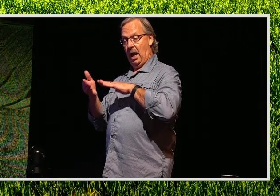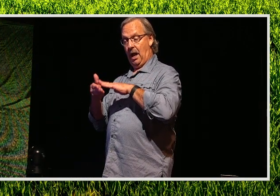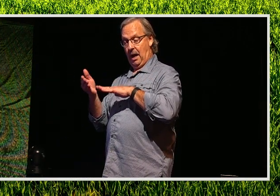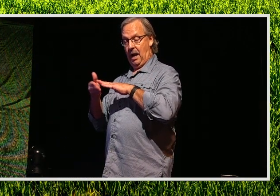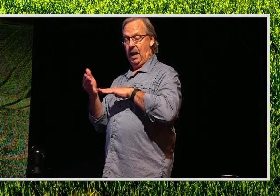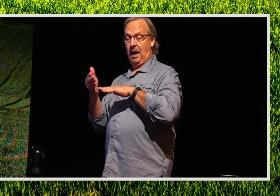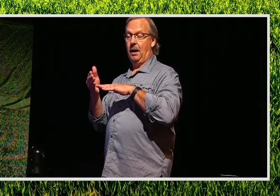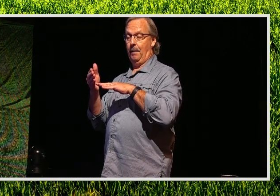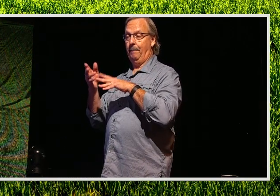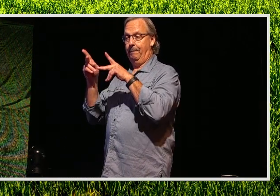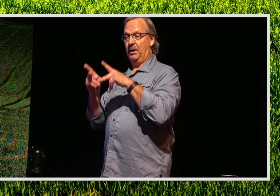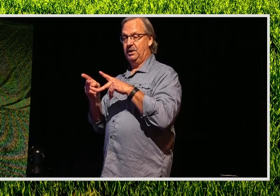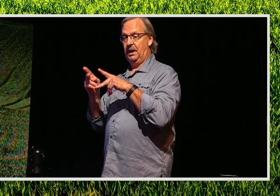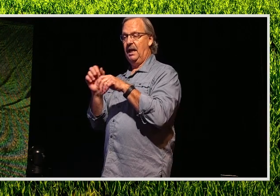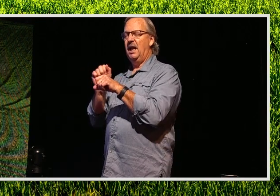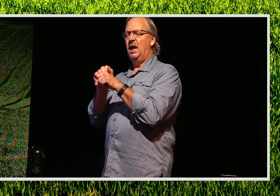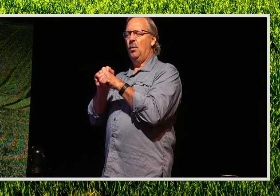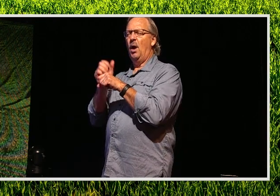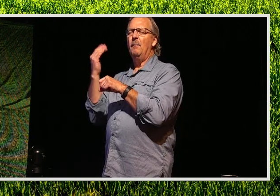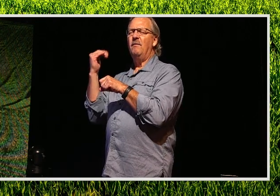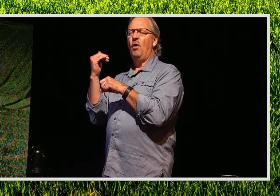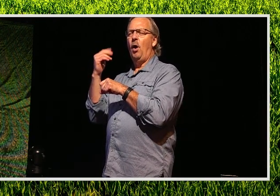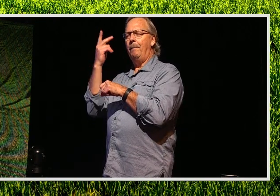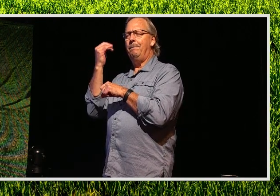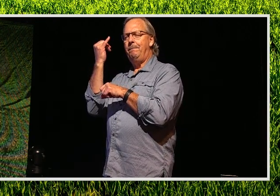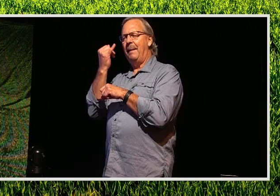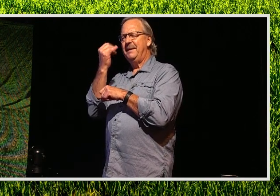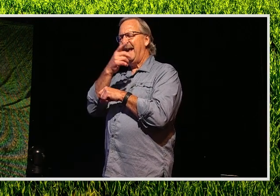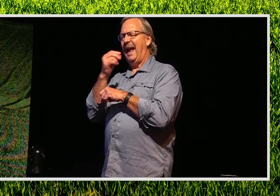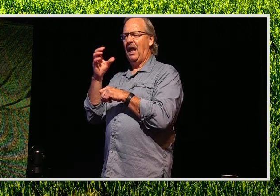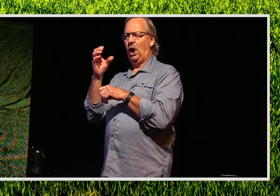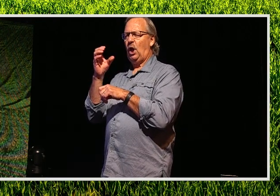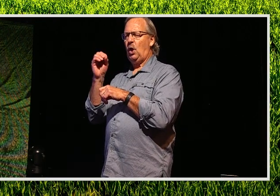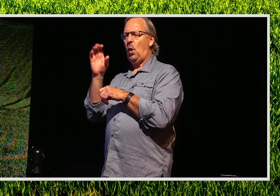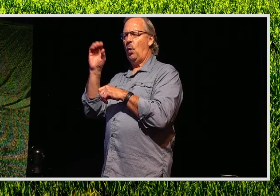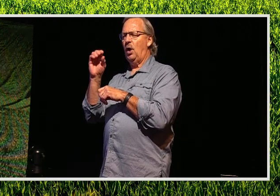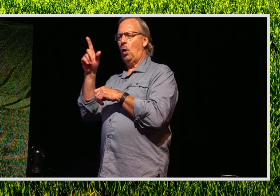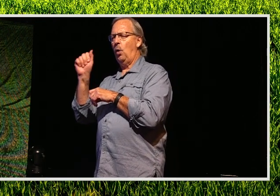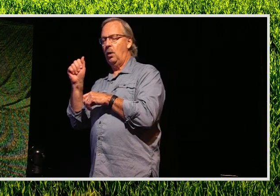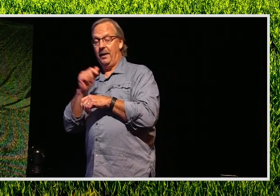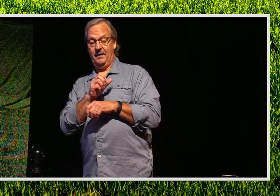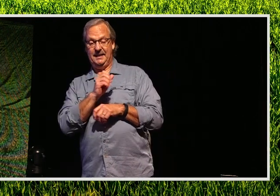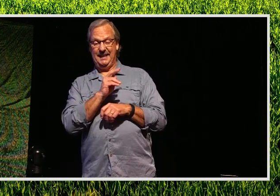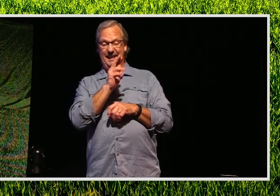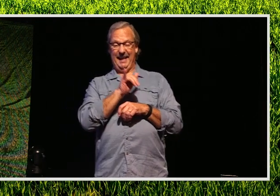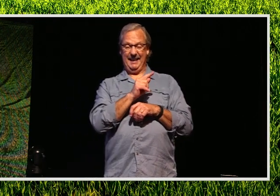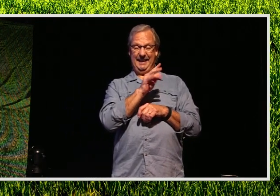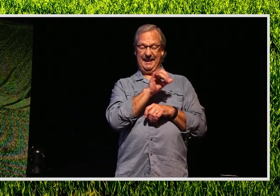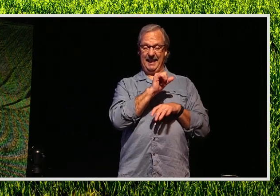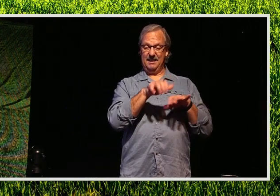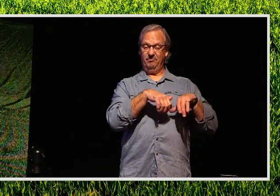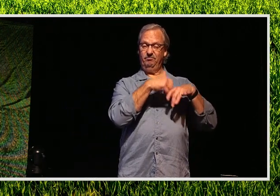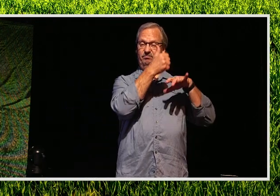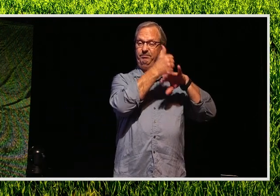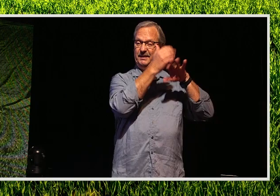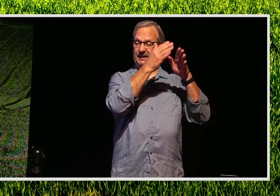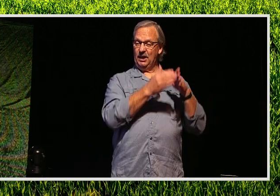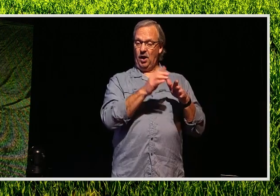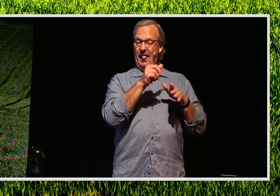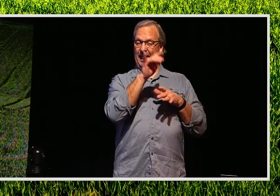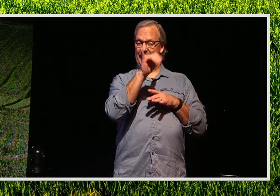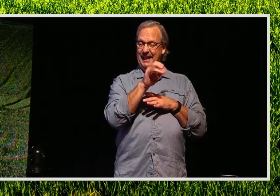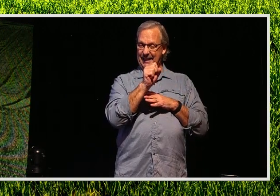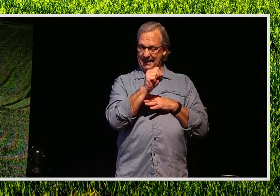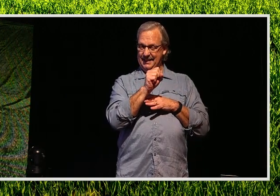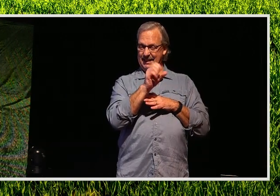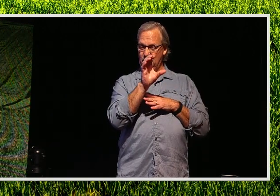person, and he used to work for Pepsi and Coca-Cola. And also as part of our team, we have Cynthia Tice, who is the founder of Lily's Chocolate.